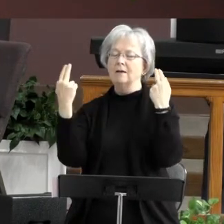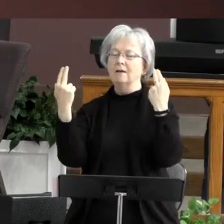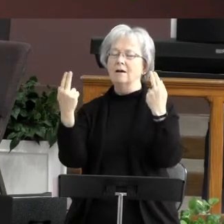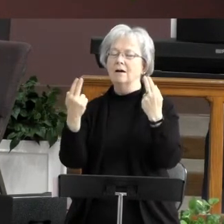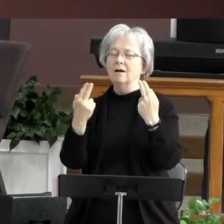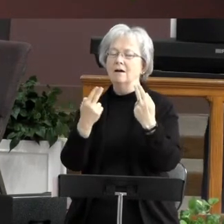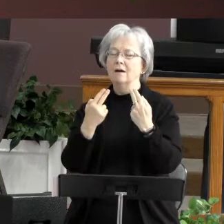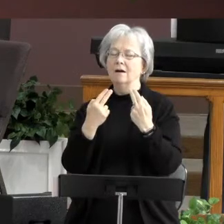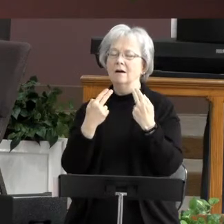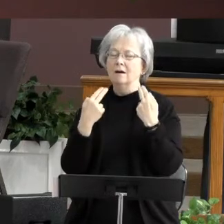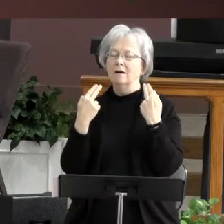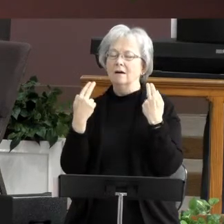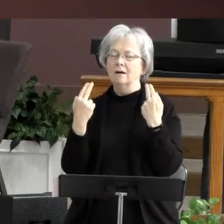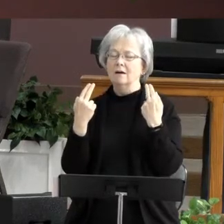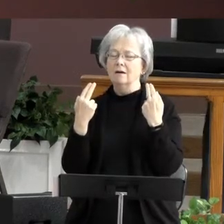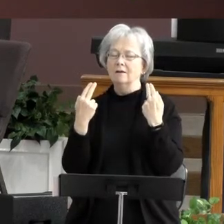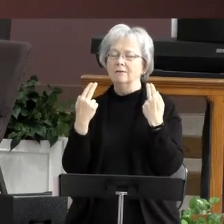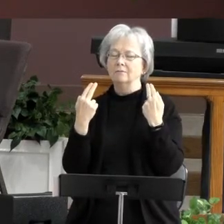Hosanna.